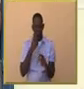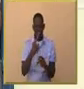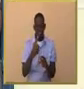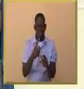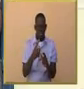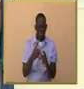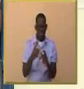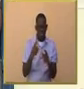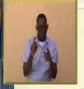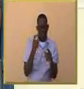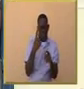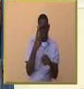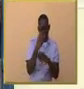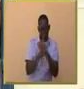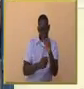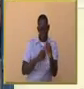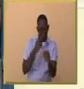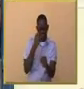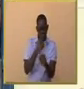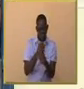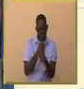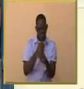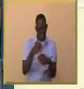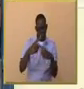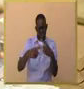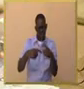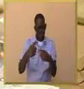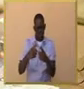it will take almost a year to complete the whole process.